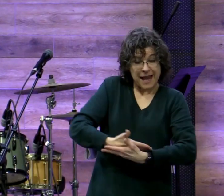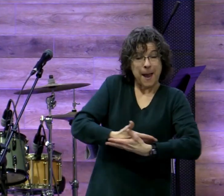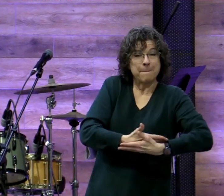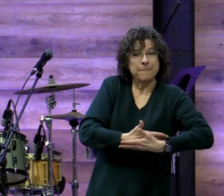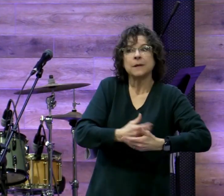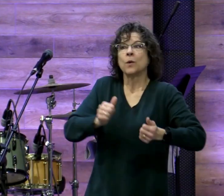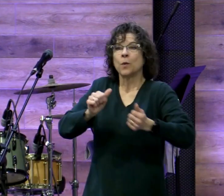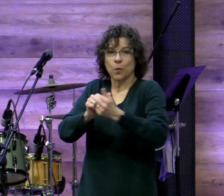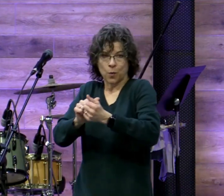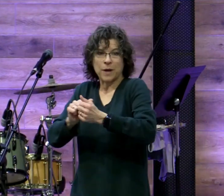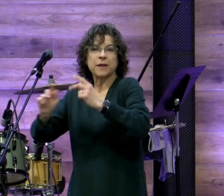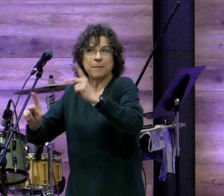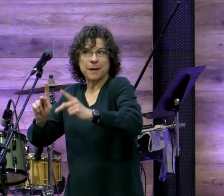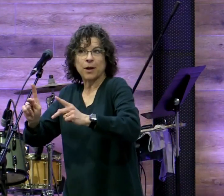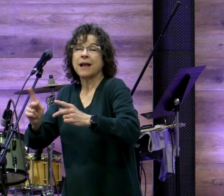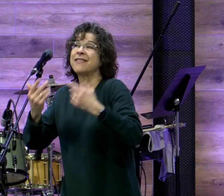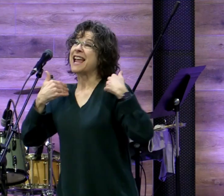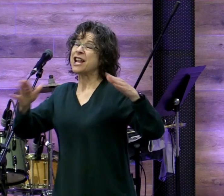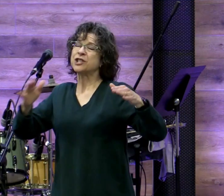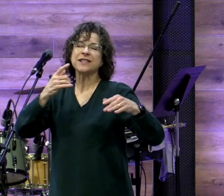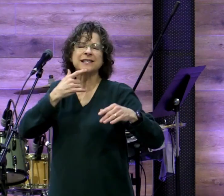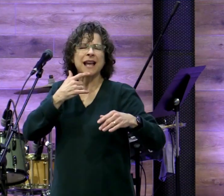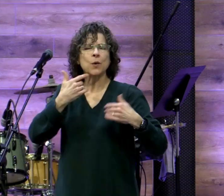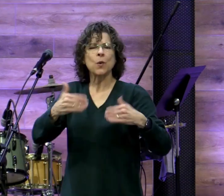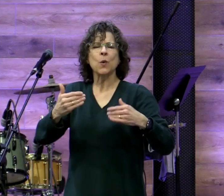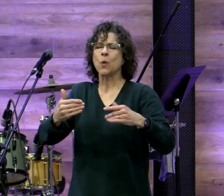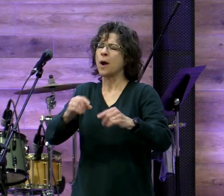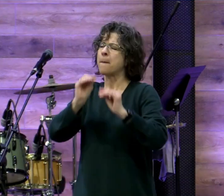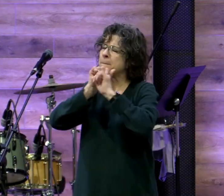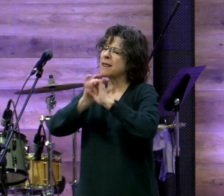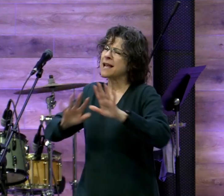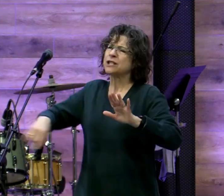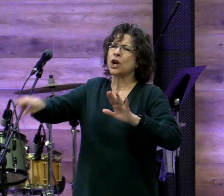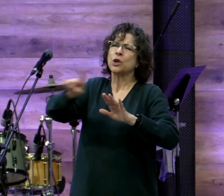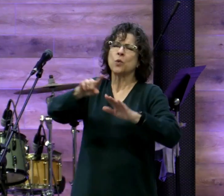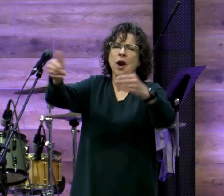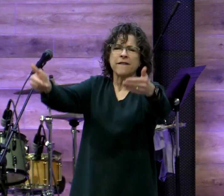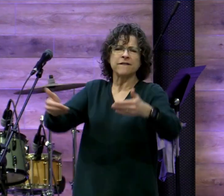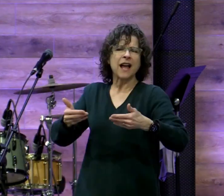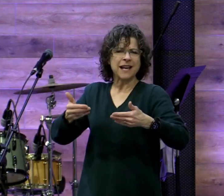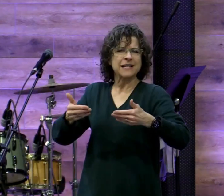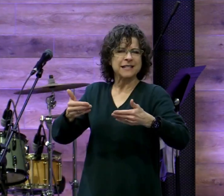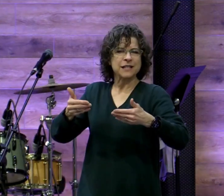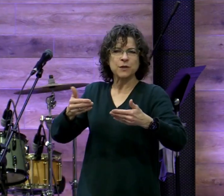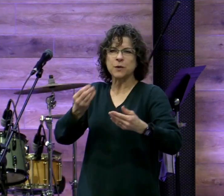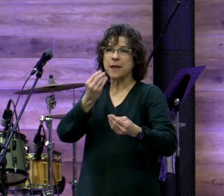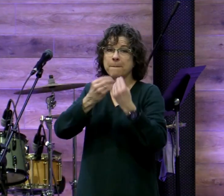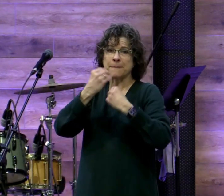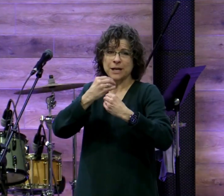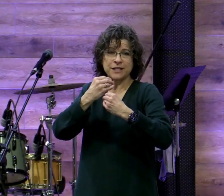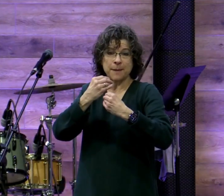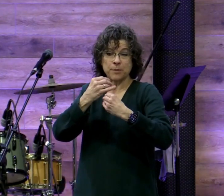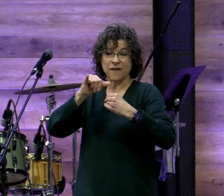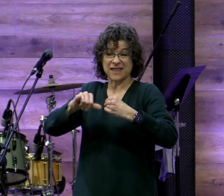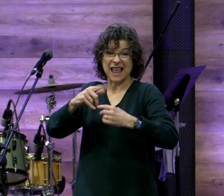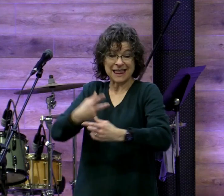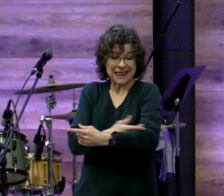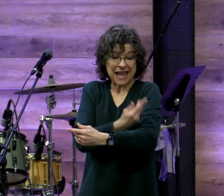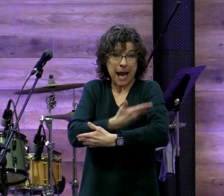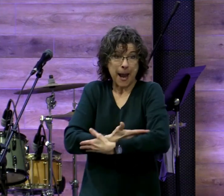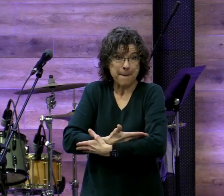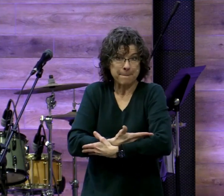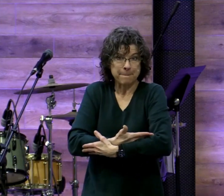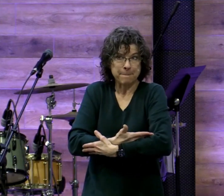of the saints. And the angel said to me, "Write this, blessed are those who are invited to the marriage supper of the Lamb." And he said to me, "These are the true words